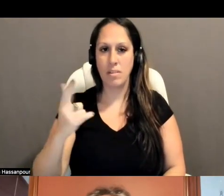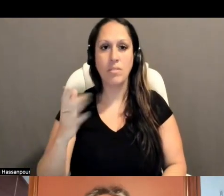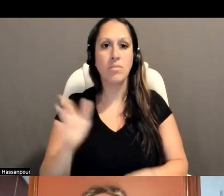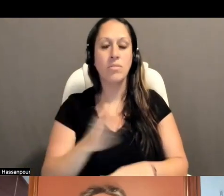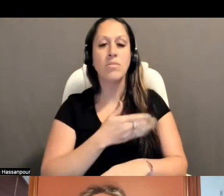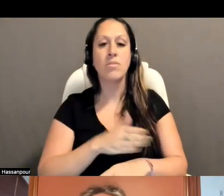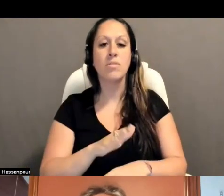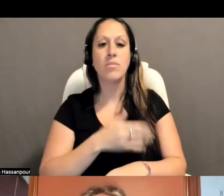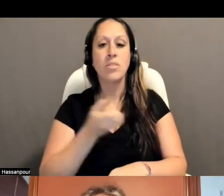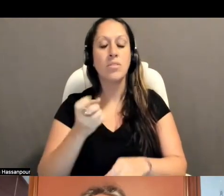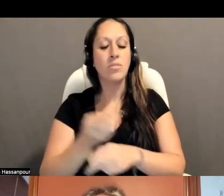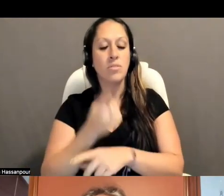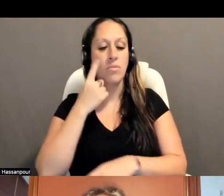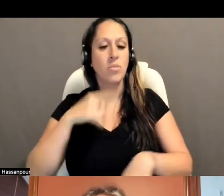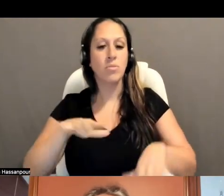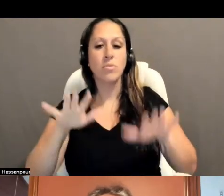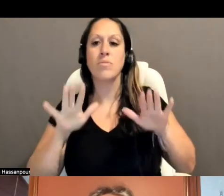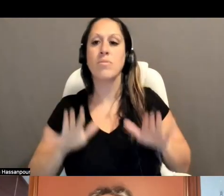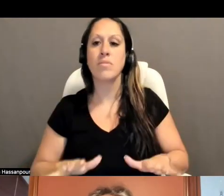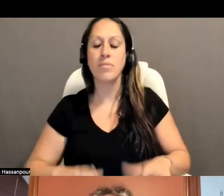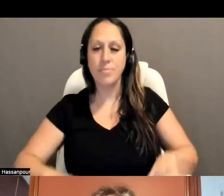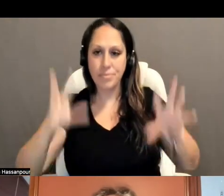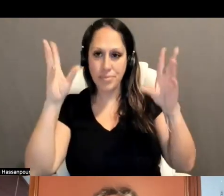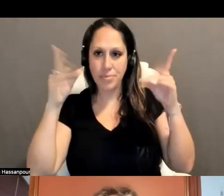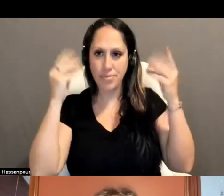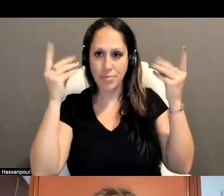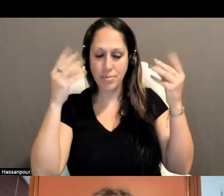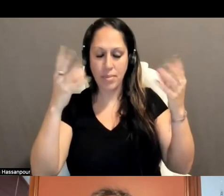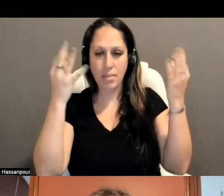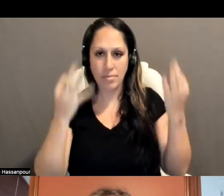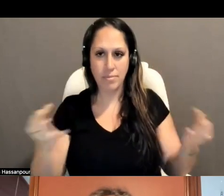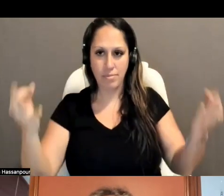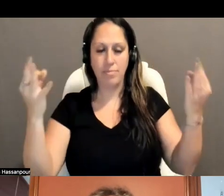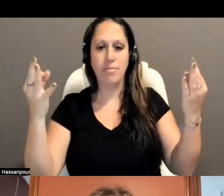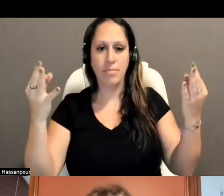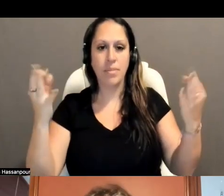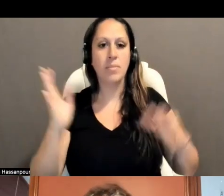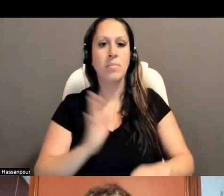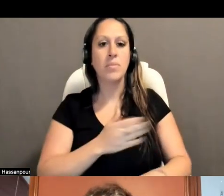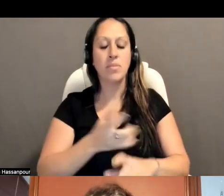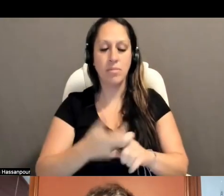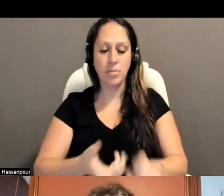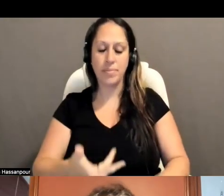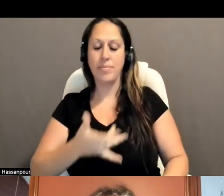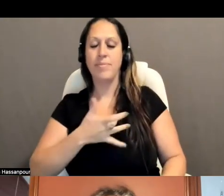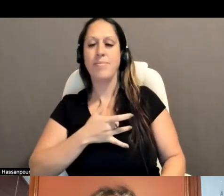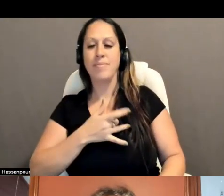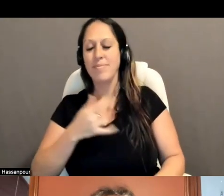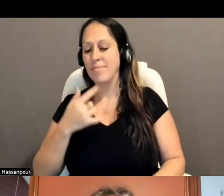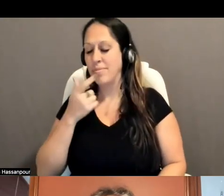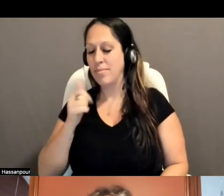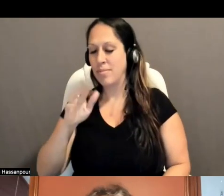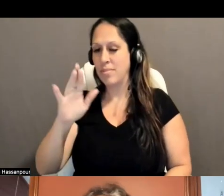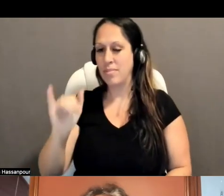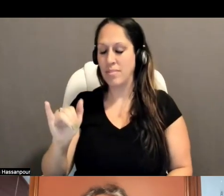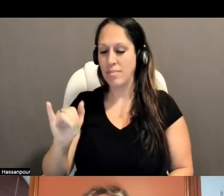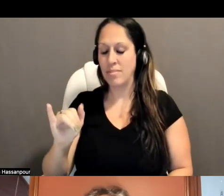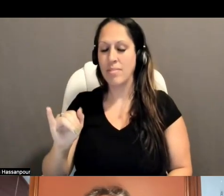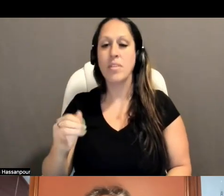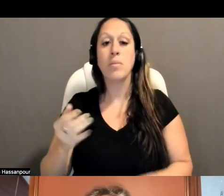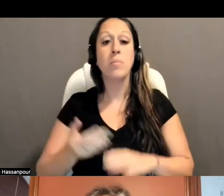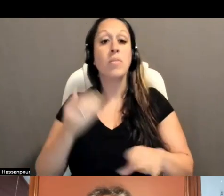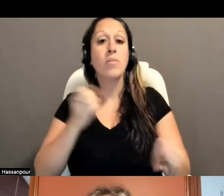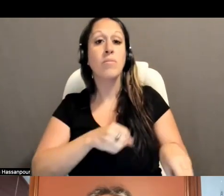for relaxation, contemplation, and meditation. My music comes from the heart, says Ari. Before moving